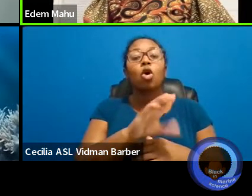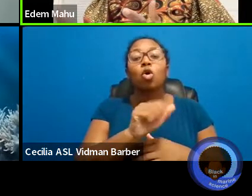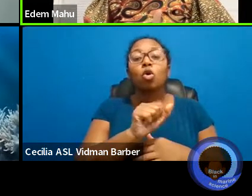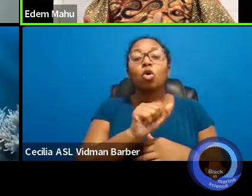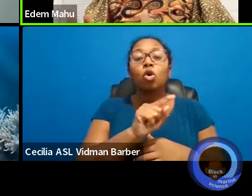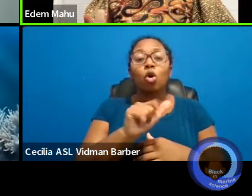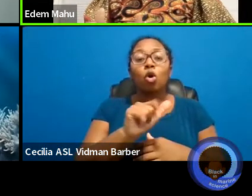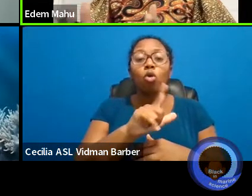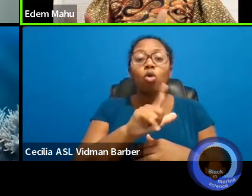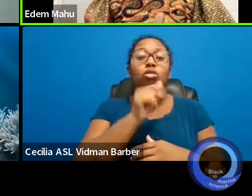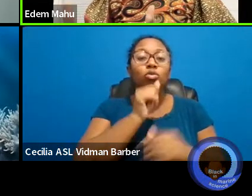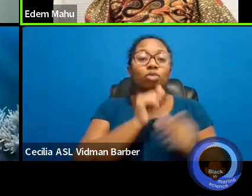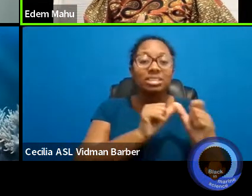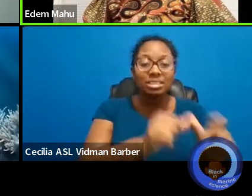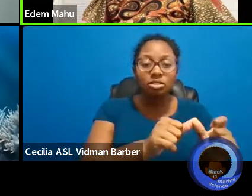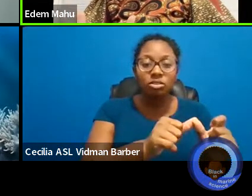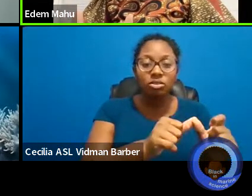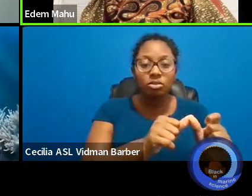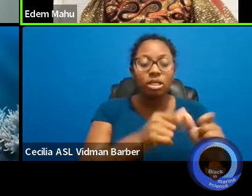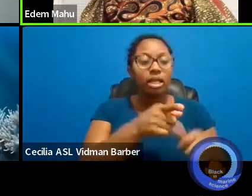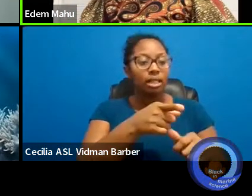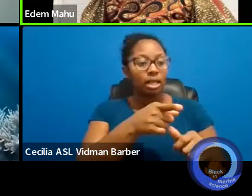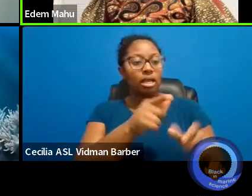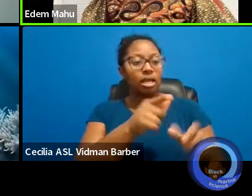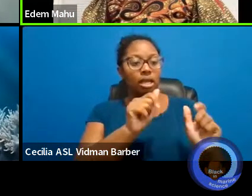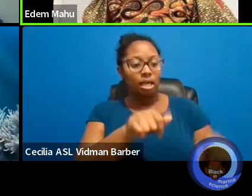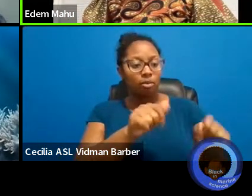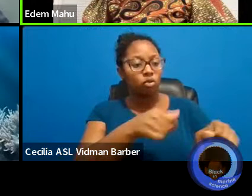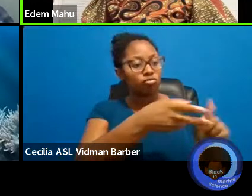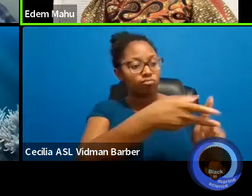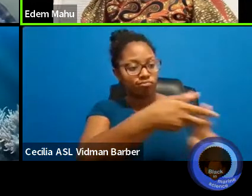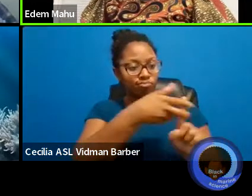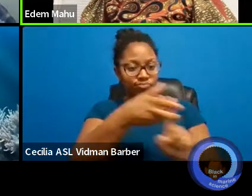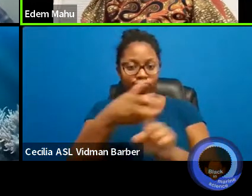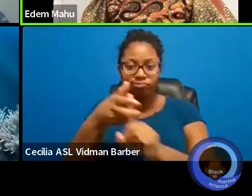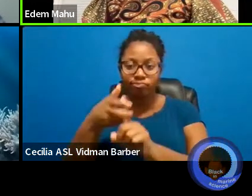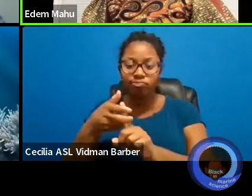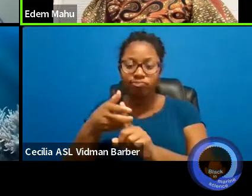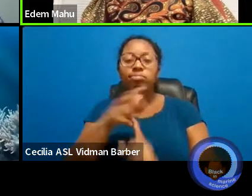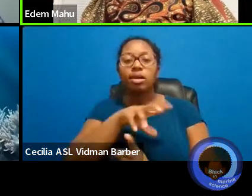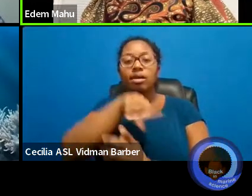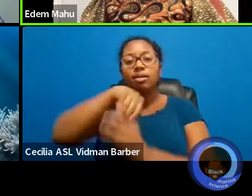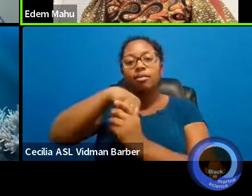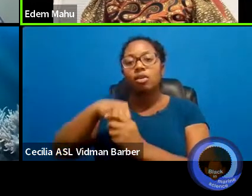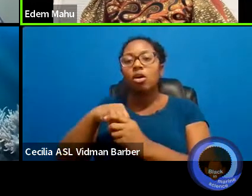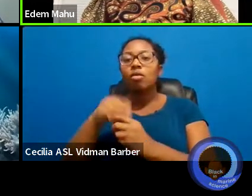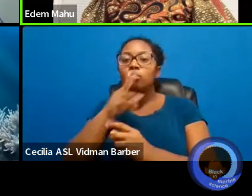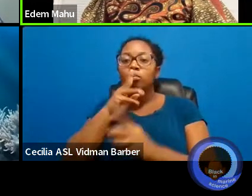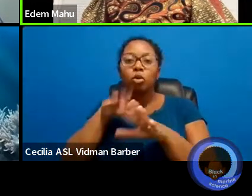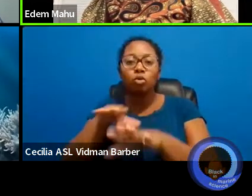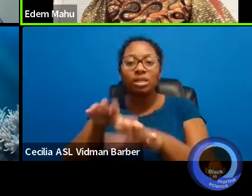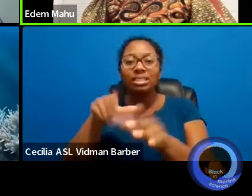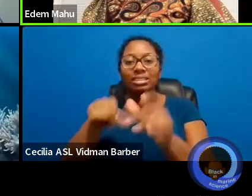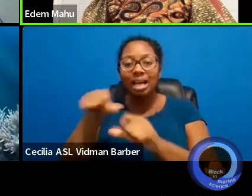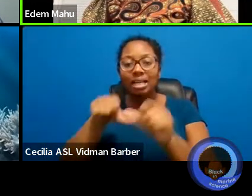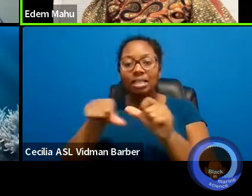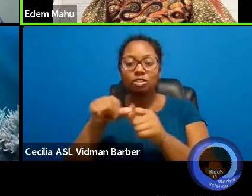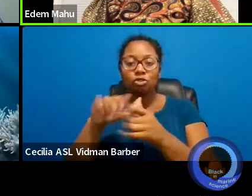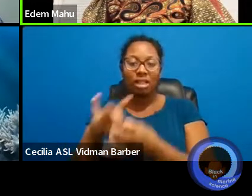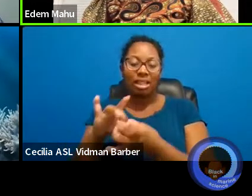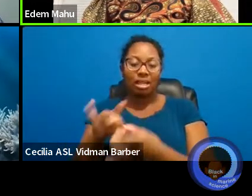so they are able to also take students in marine science related programs as